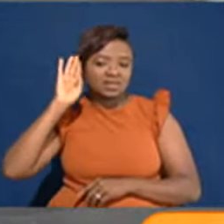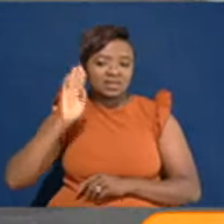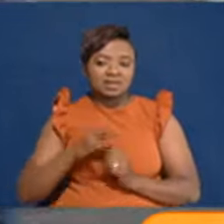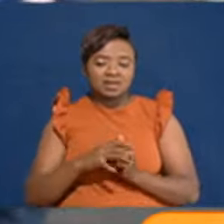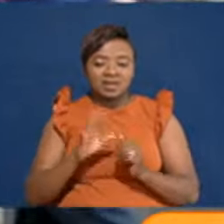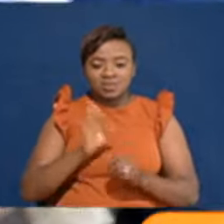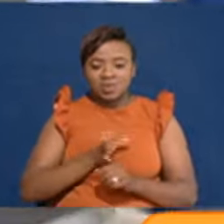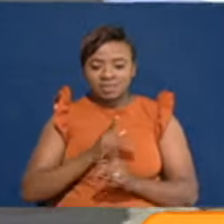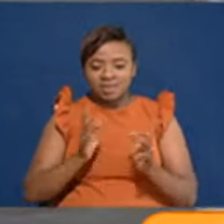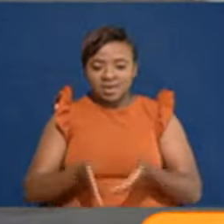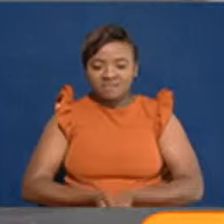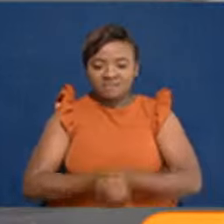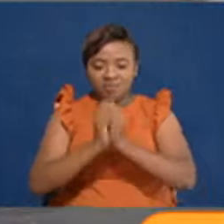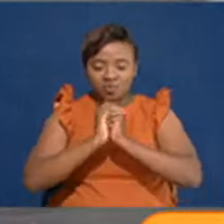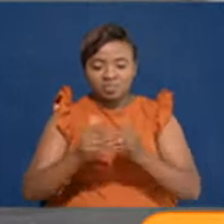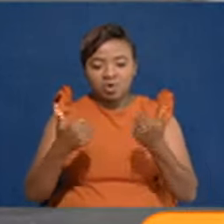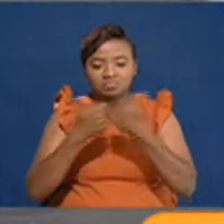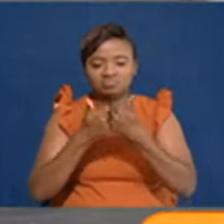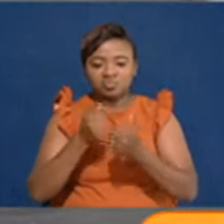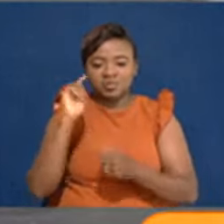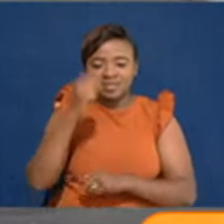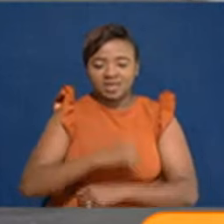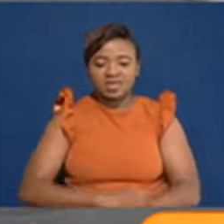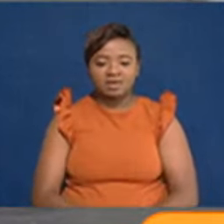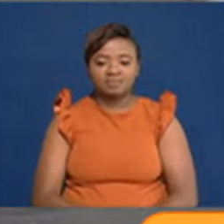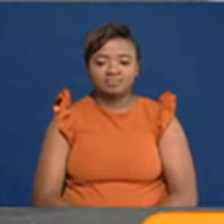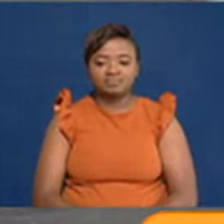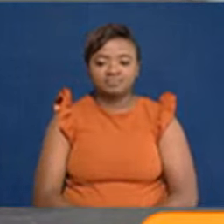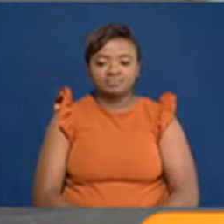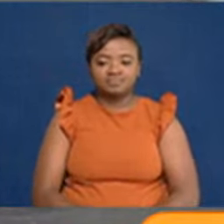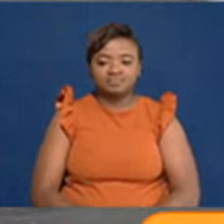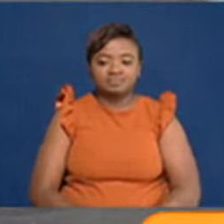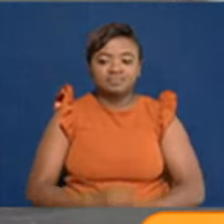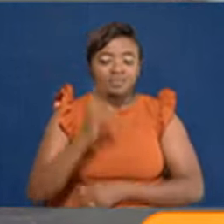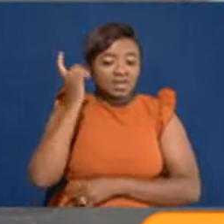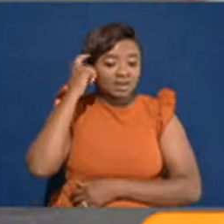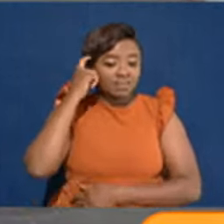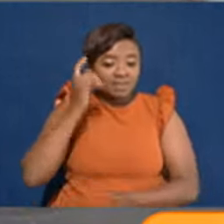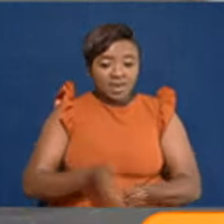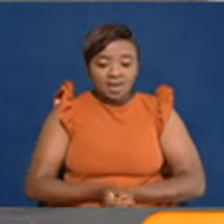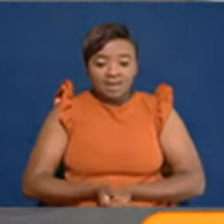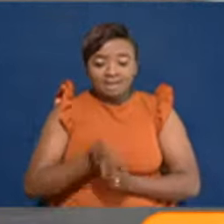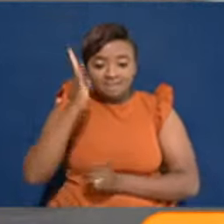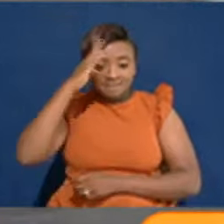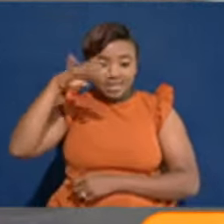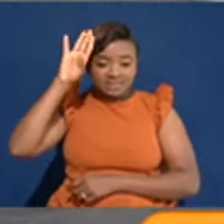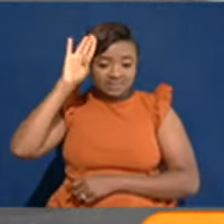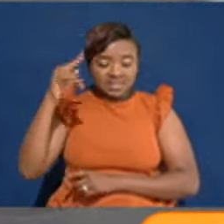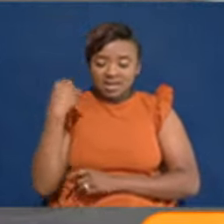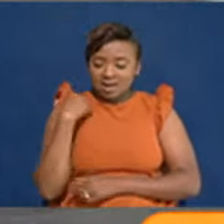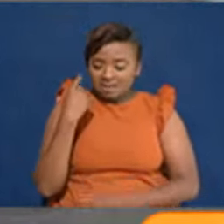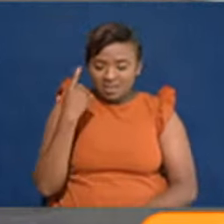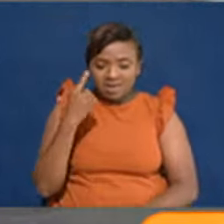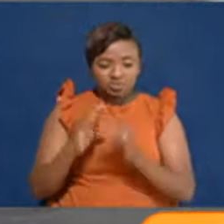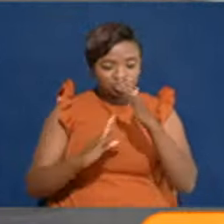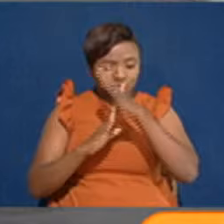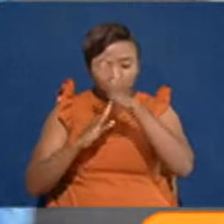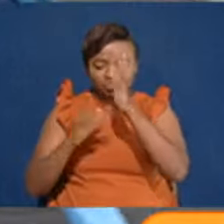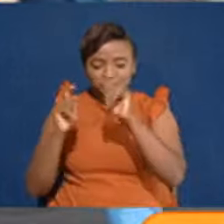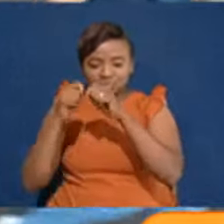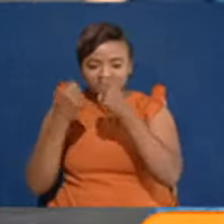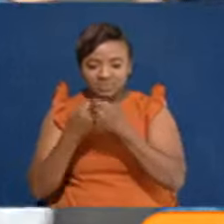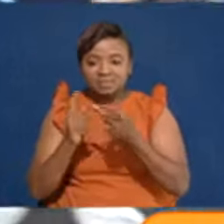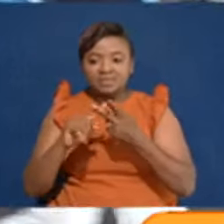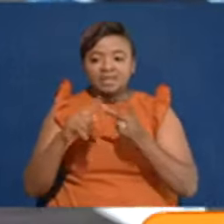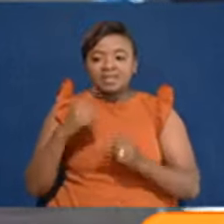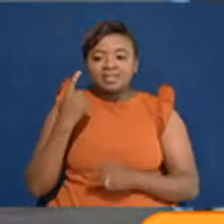women volleyball. We are playing Brazil on Monday. Remember, Brazil are ranked among the top teams in the world. So we'll have that, and then it will be followed by swimming women.